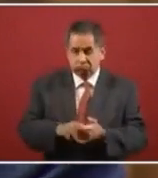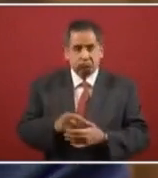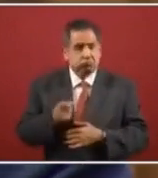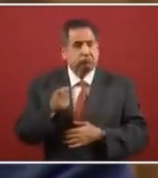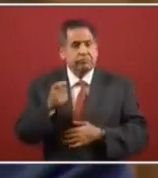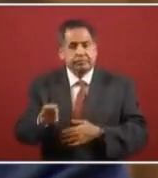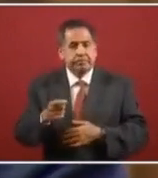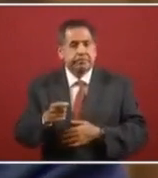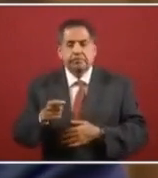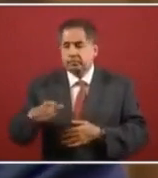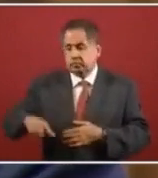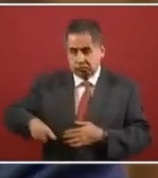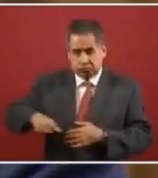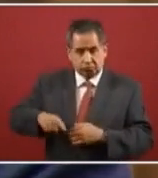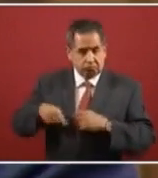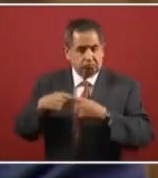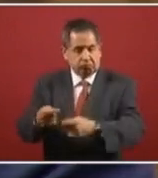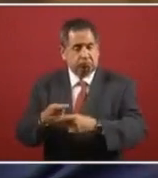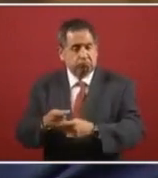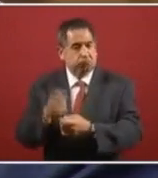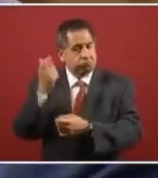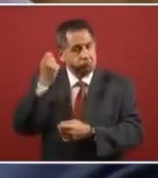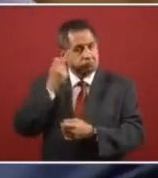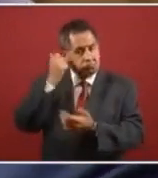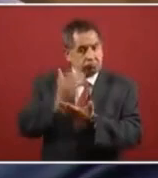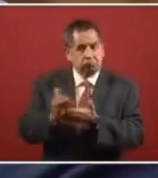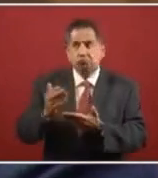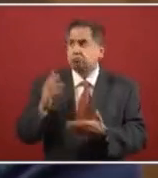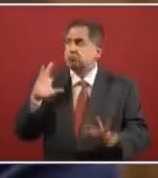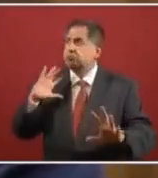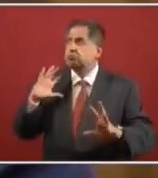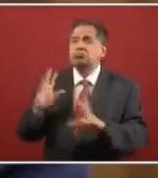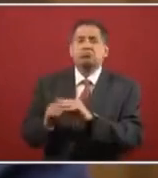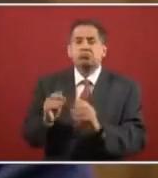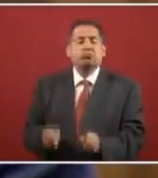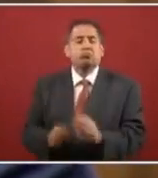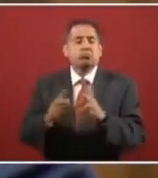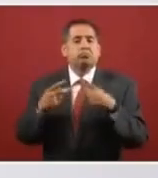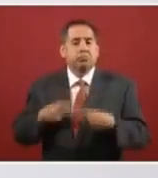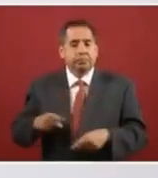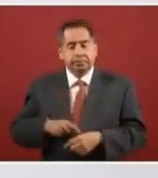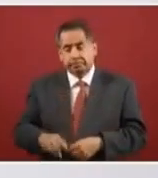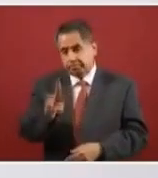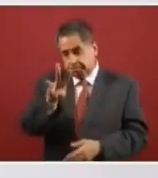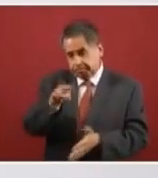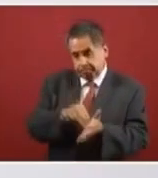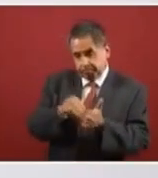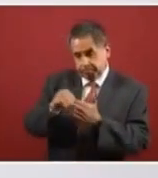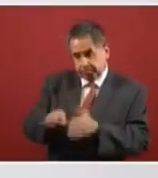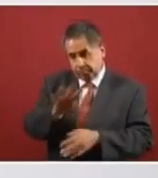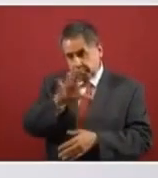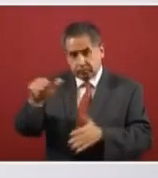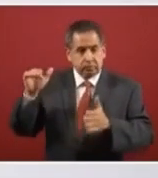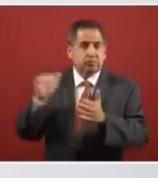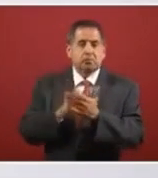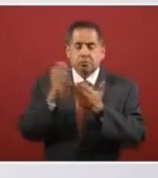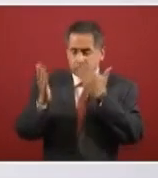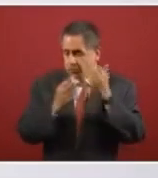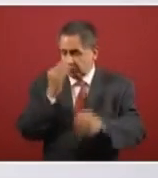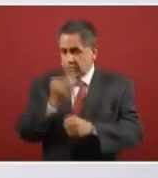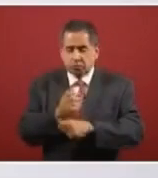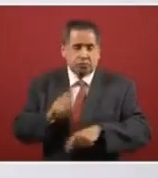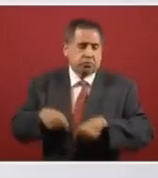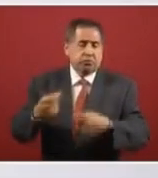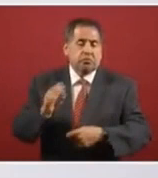country public schools as of today they perceive this benefit is 3 million is five hundred